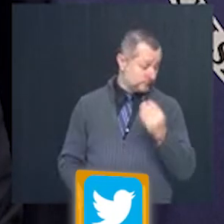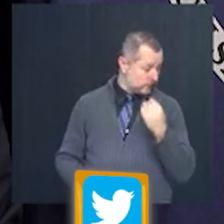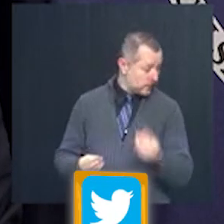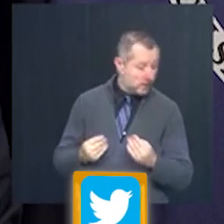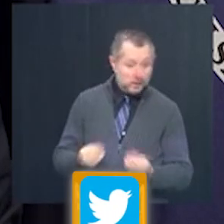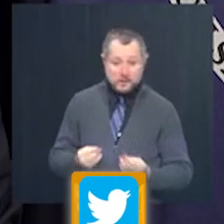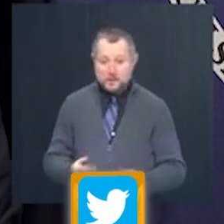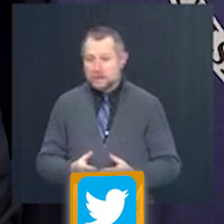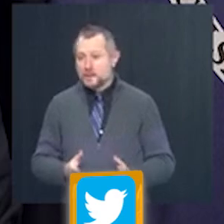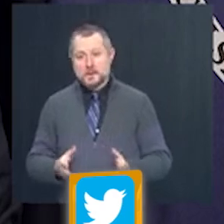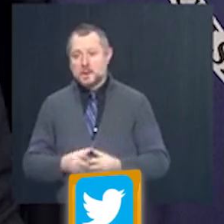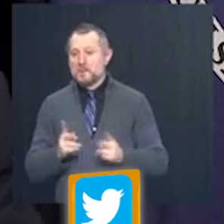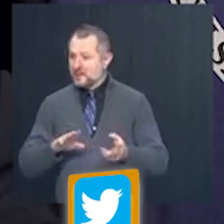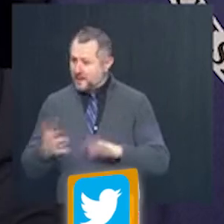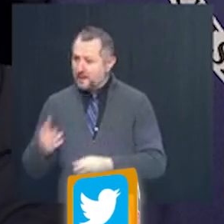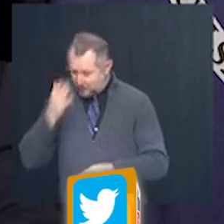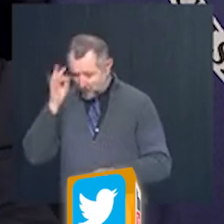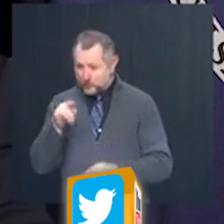them died.